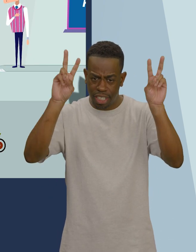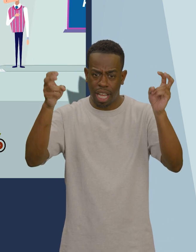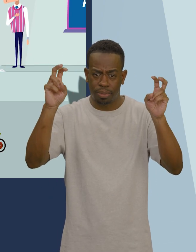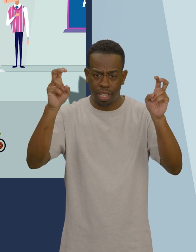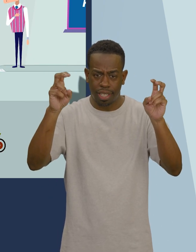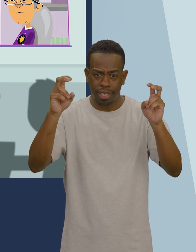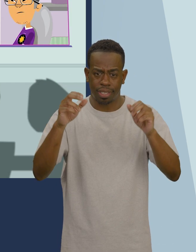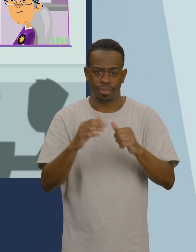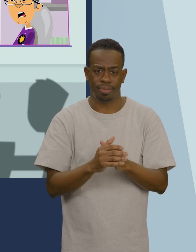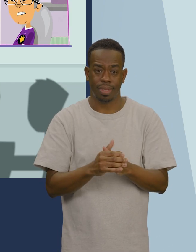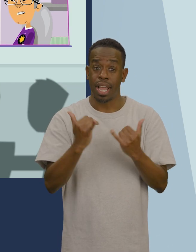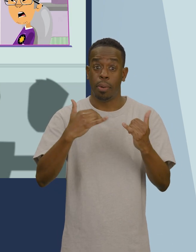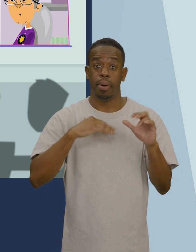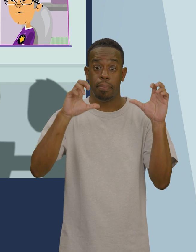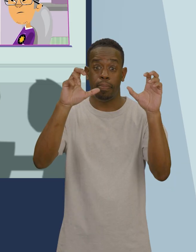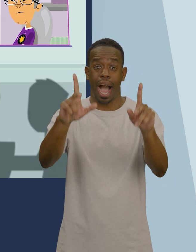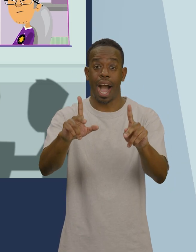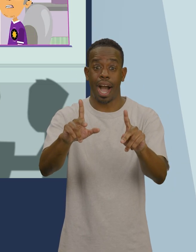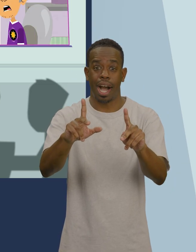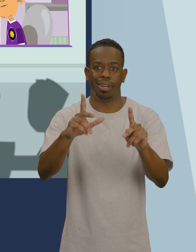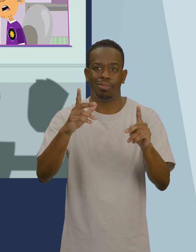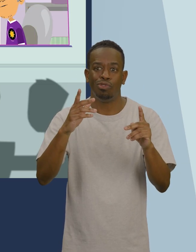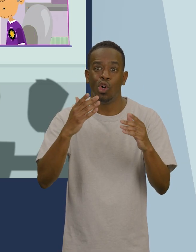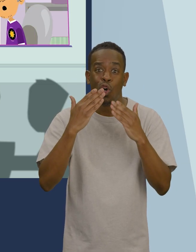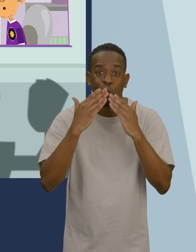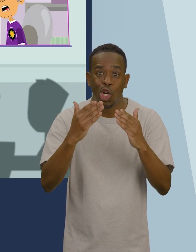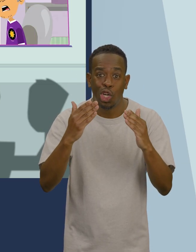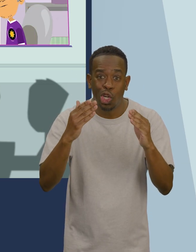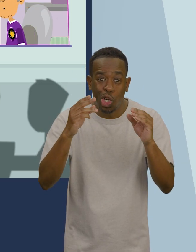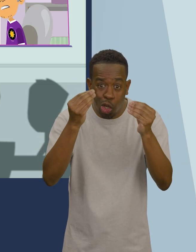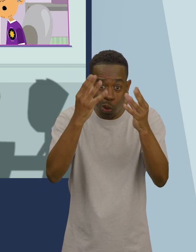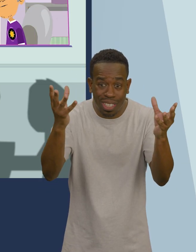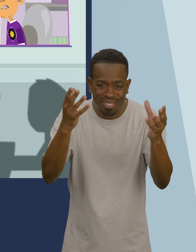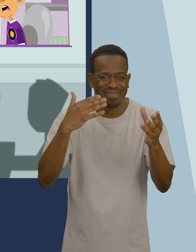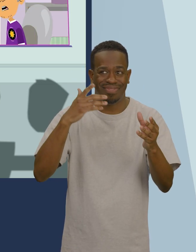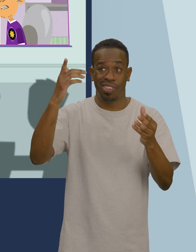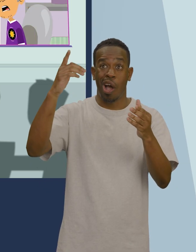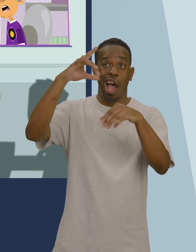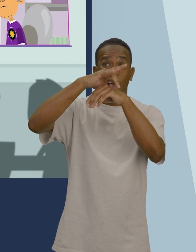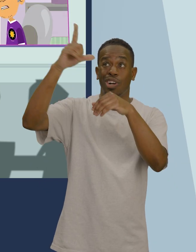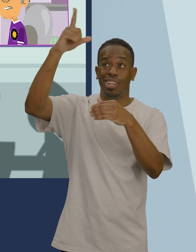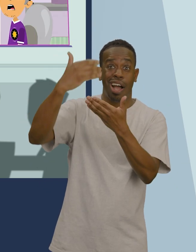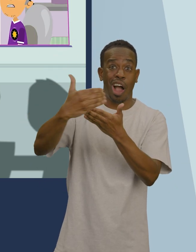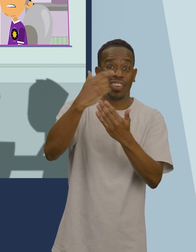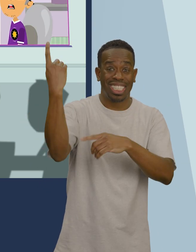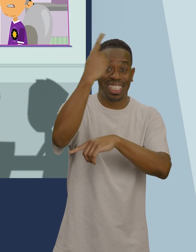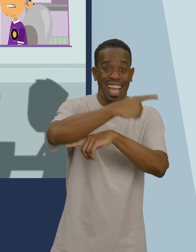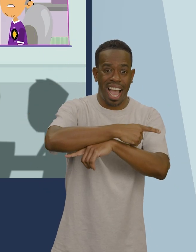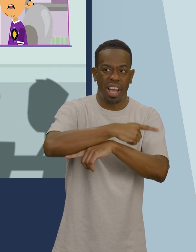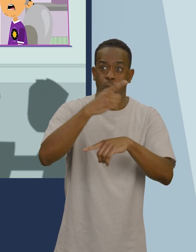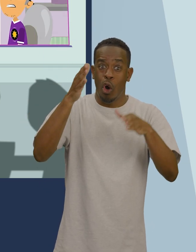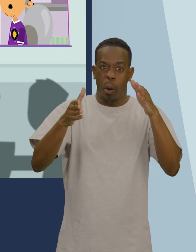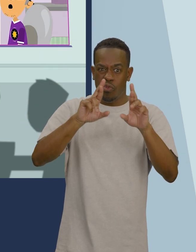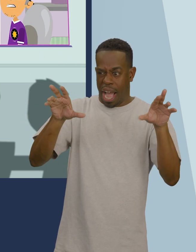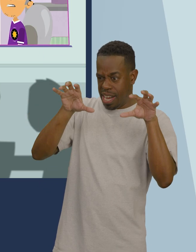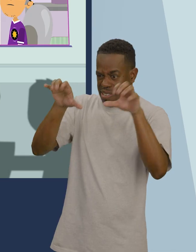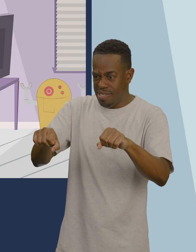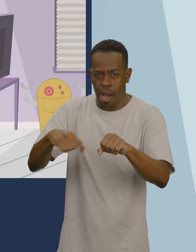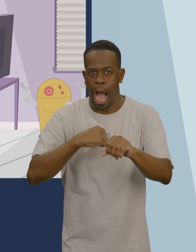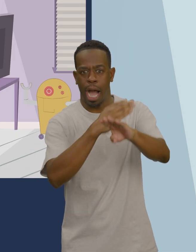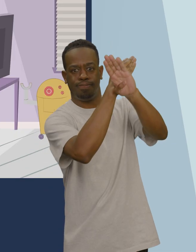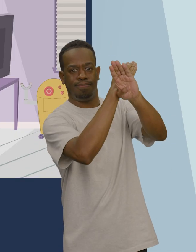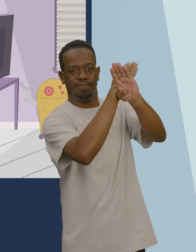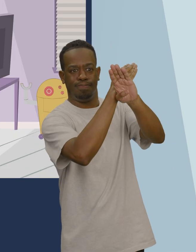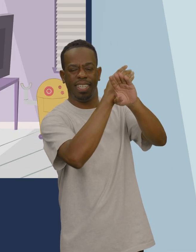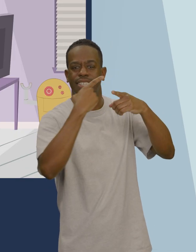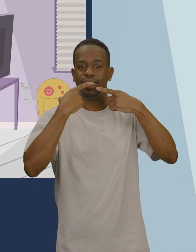difficult subject. I'm back now. You'll all be happy to know that Neptune's Chromium Harvest Day, despite being threatened by the Blarg bots, was